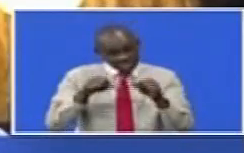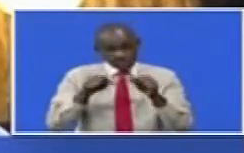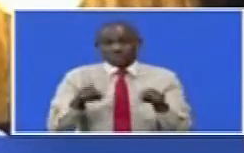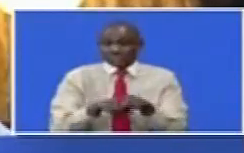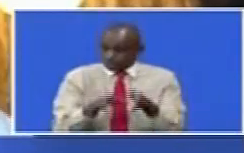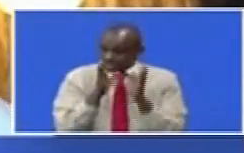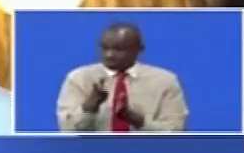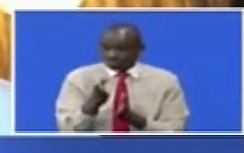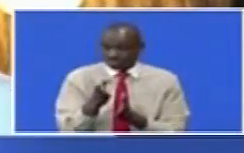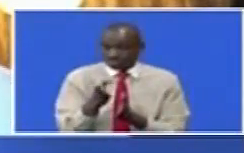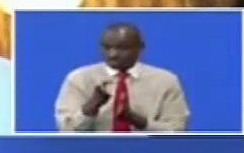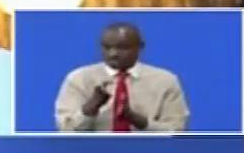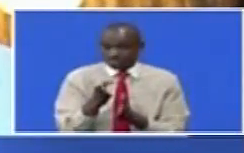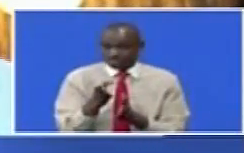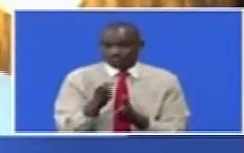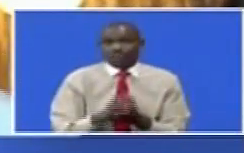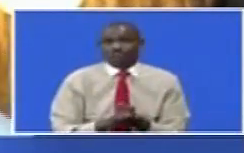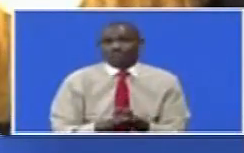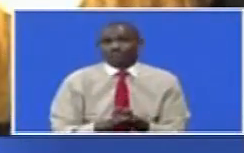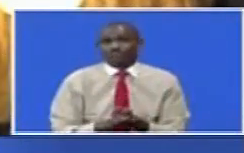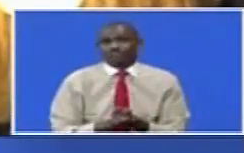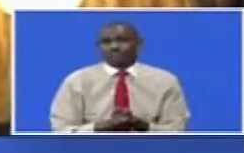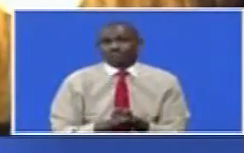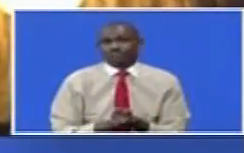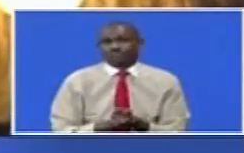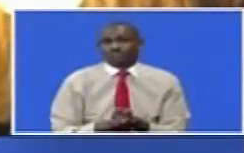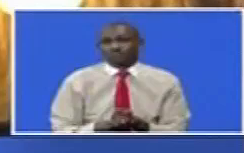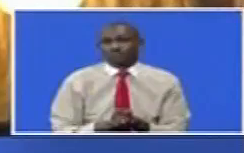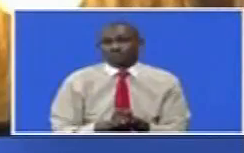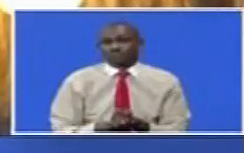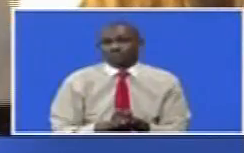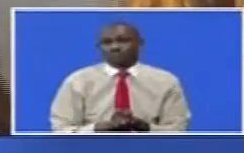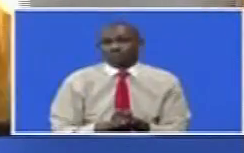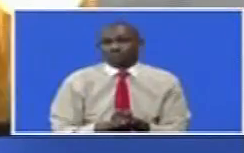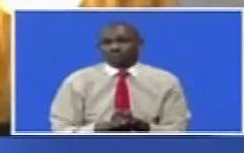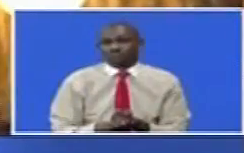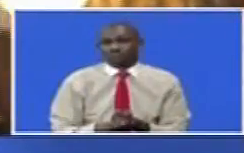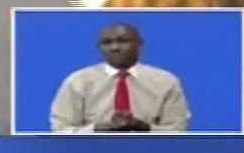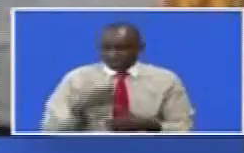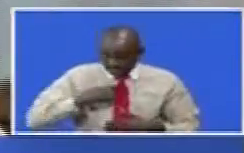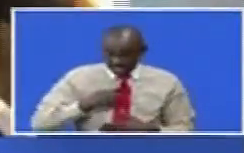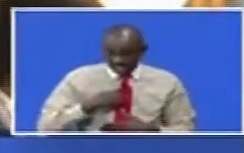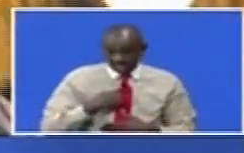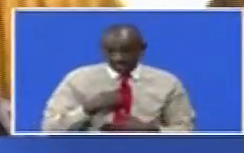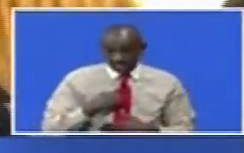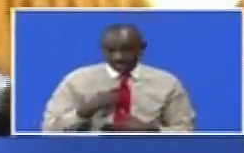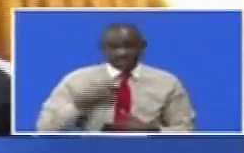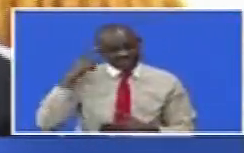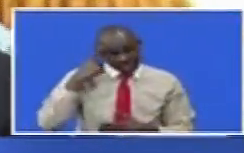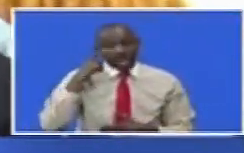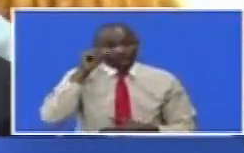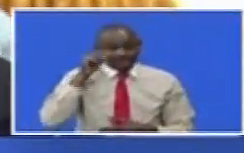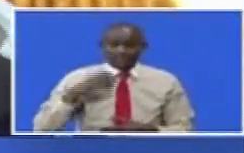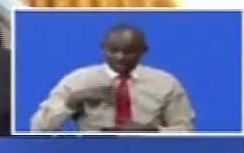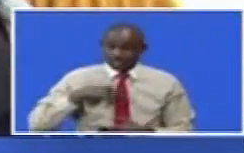exist in the way it is. Do you have any political resolution for 2016? I mean, for me, I think Mombasa people